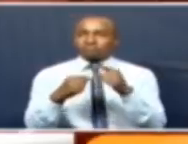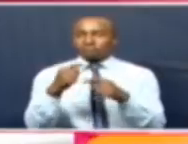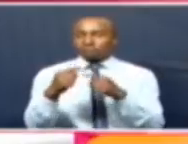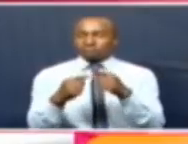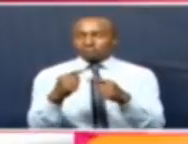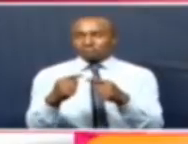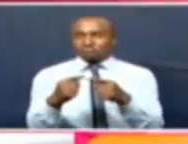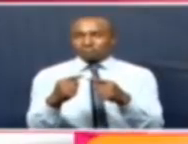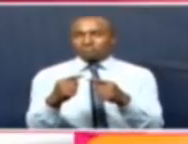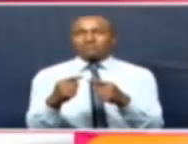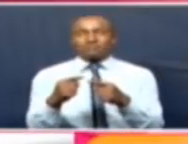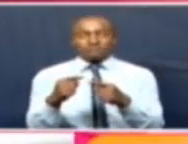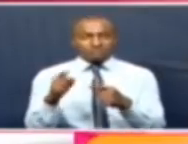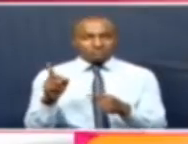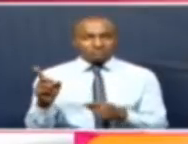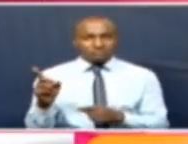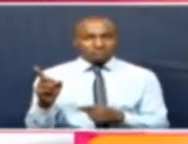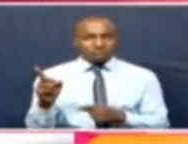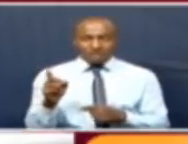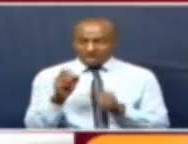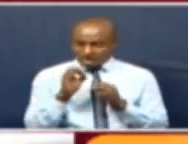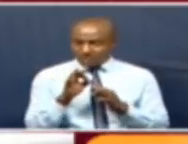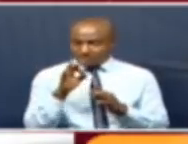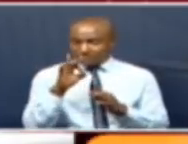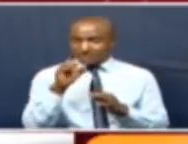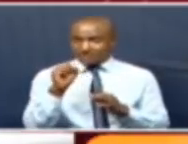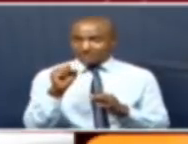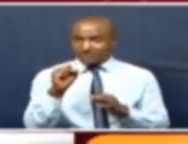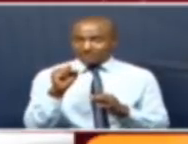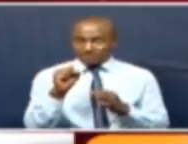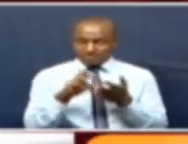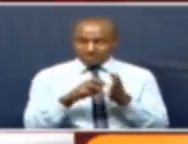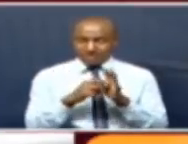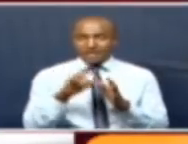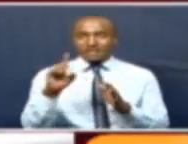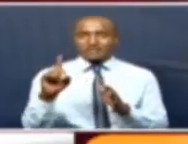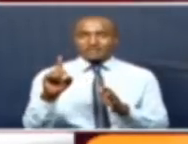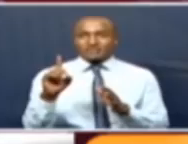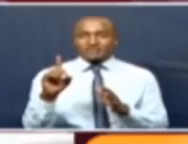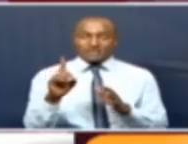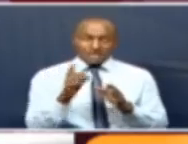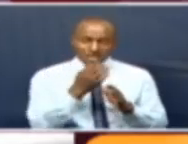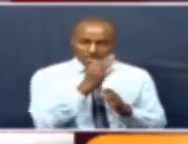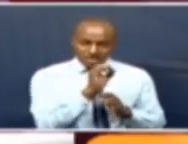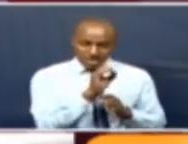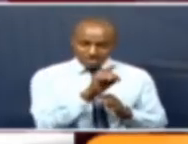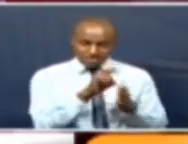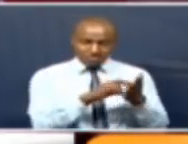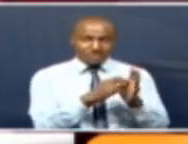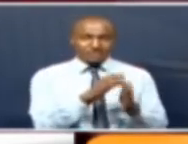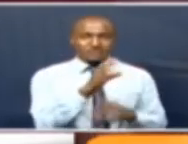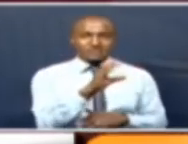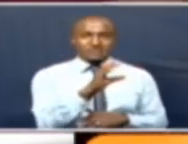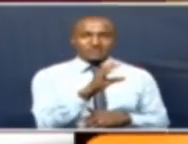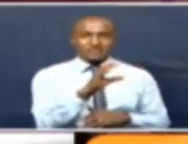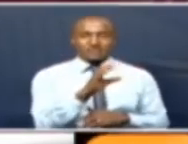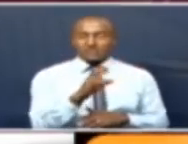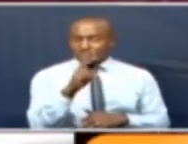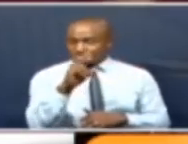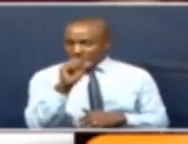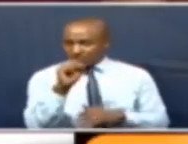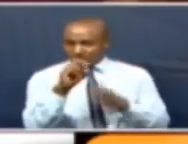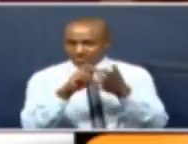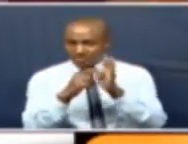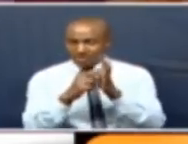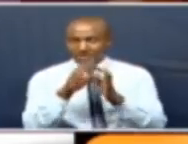These dictate the sizes. Ukifikisha 35, hiyo ni size D. Ukifikisha 30 hapa, size C. Ukifikisha